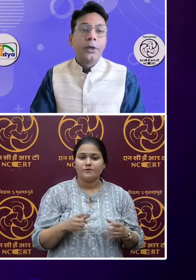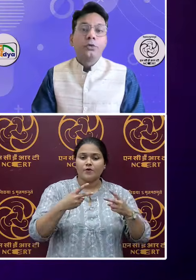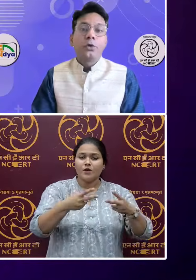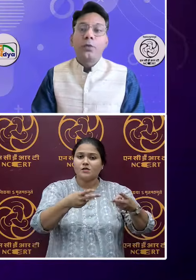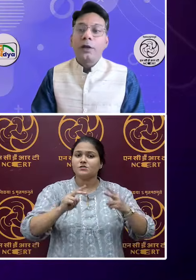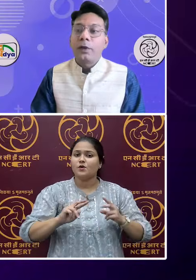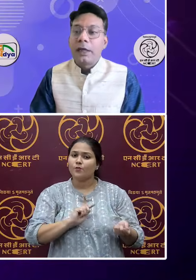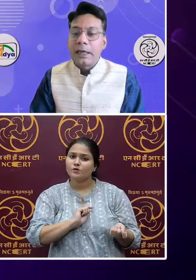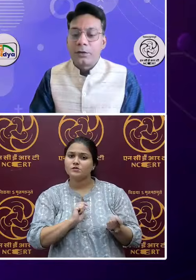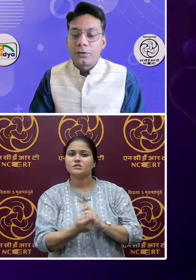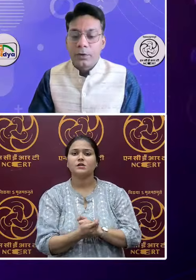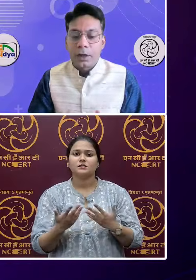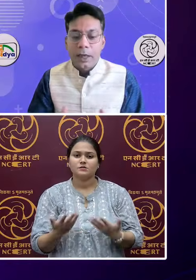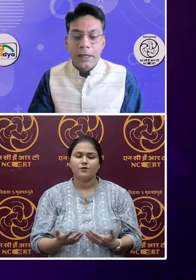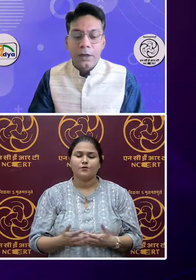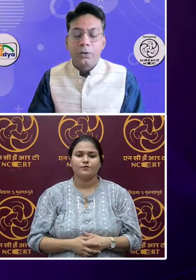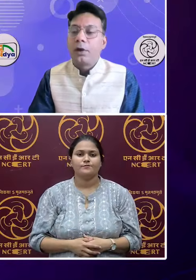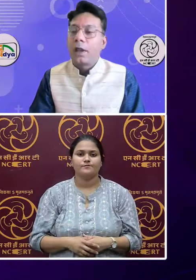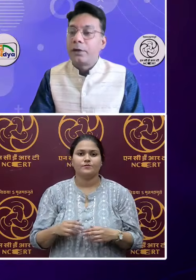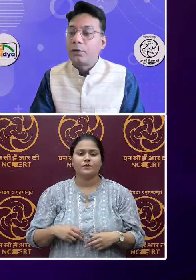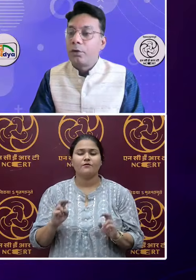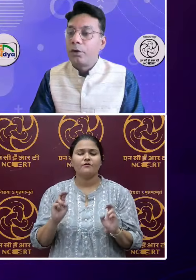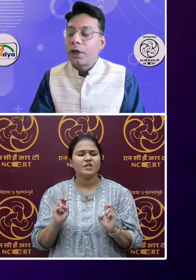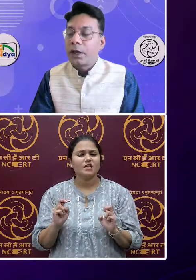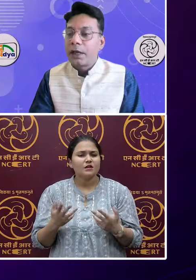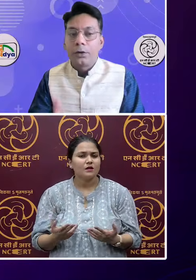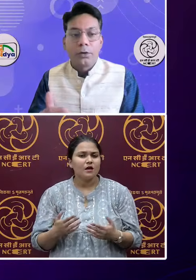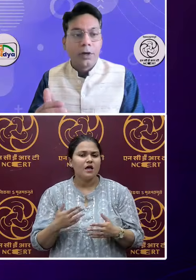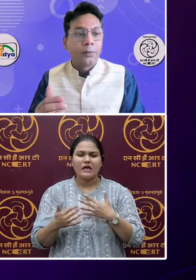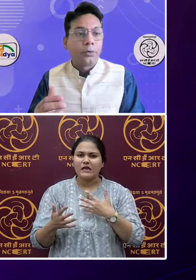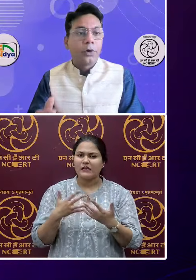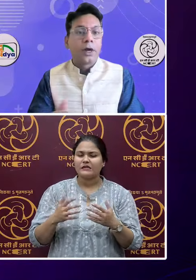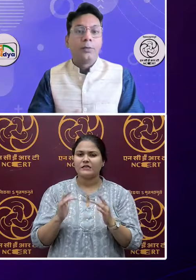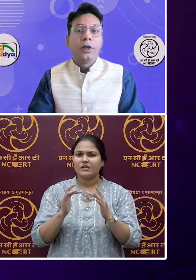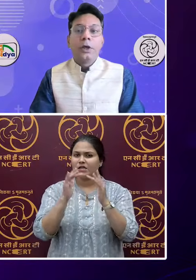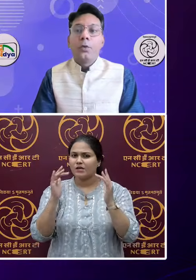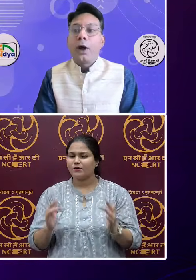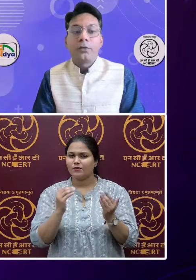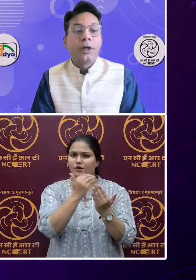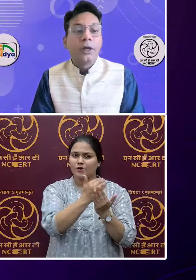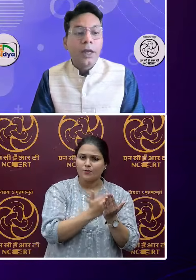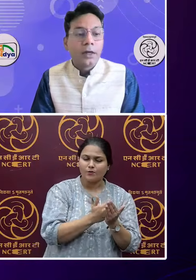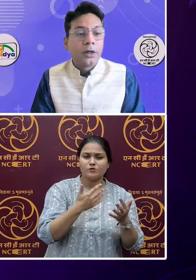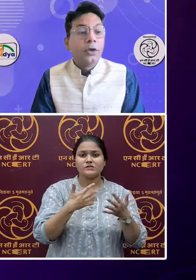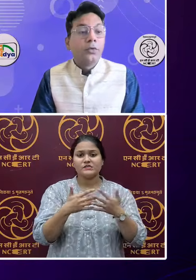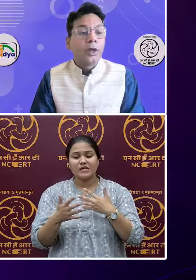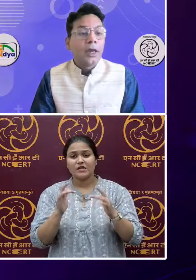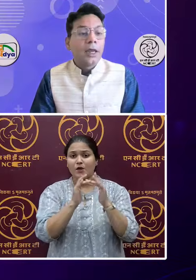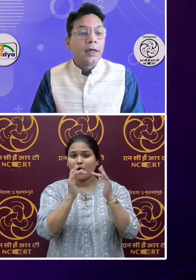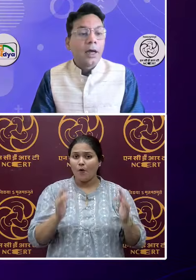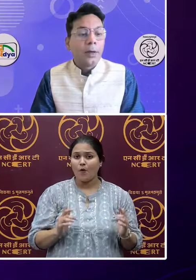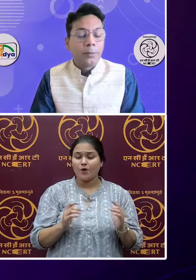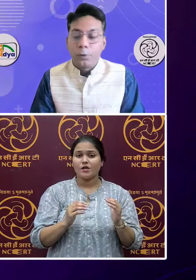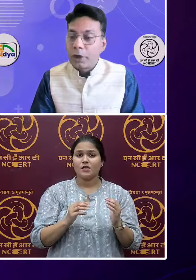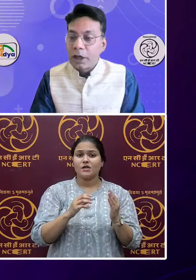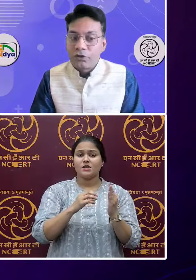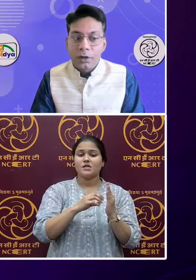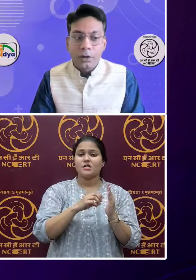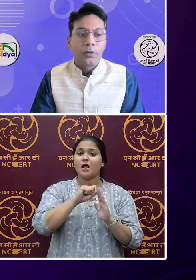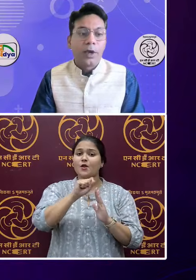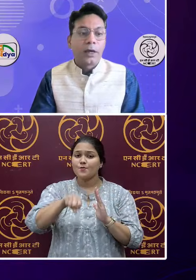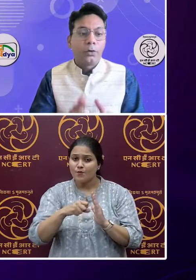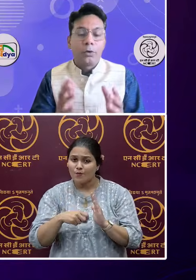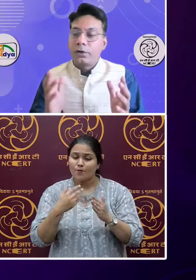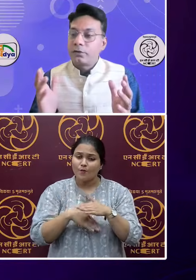platform. So what we need for any online course or any online program, what we need a